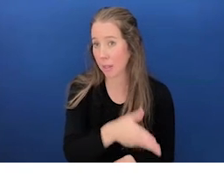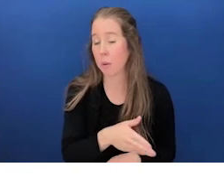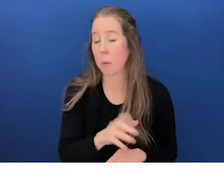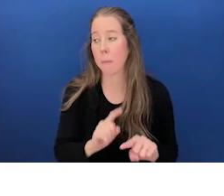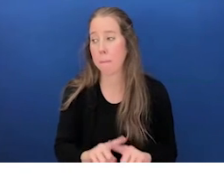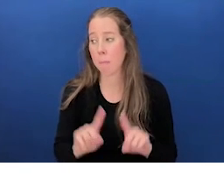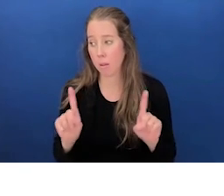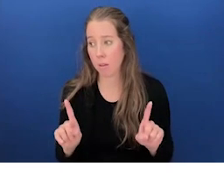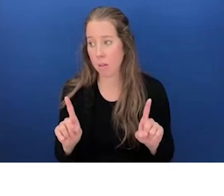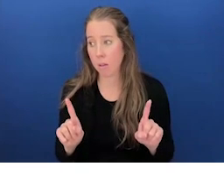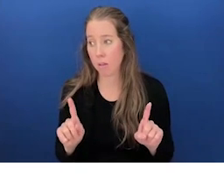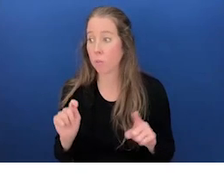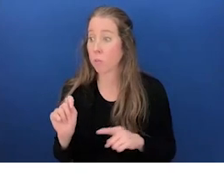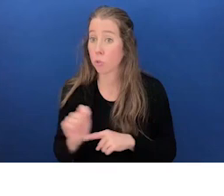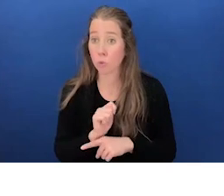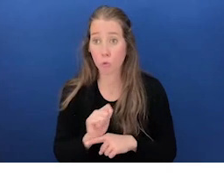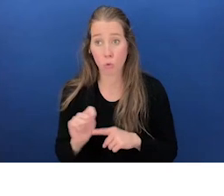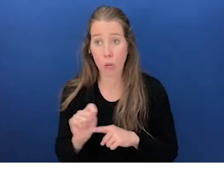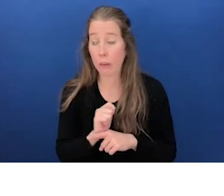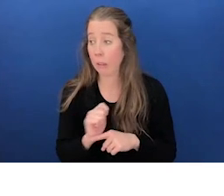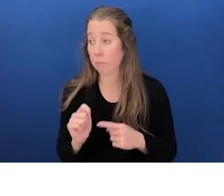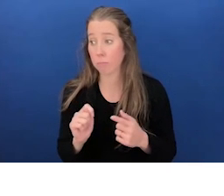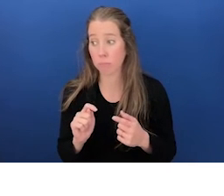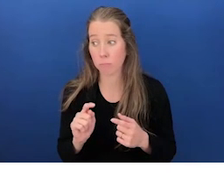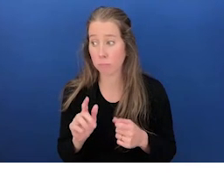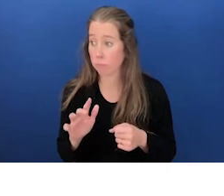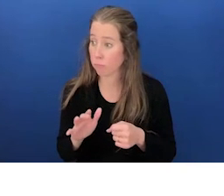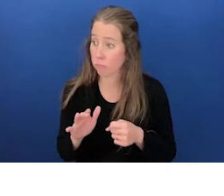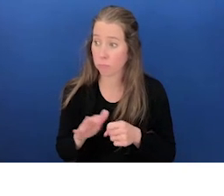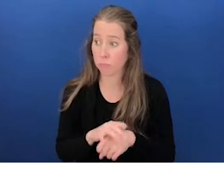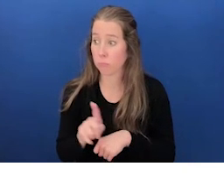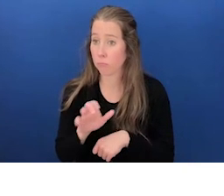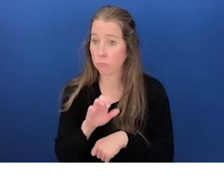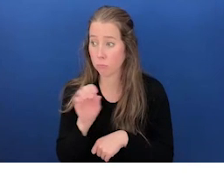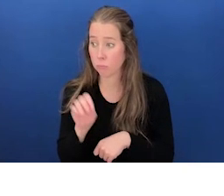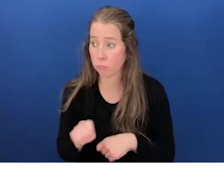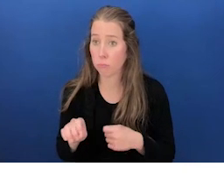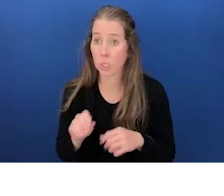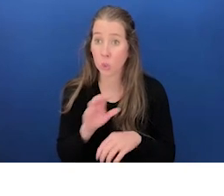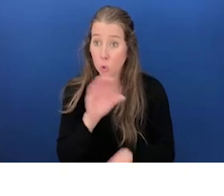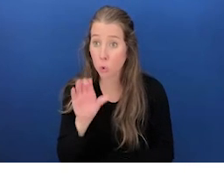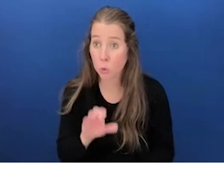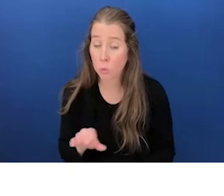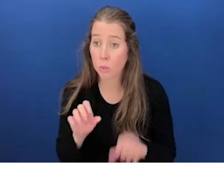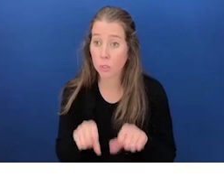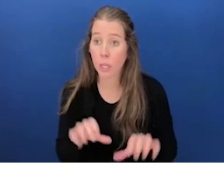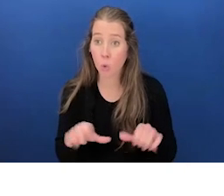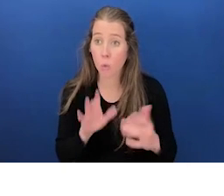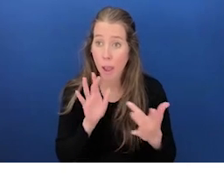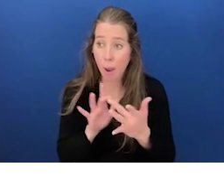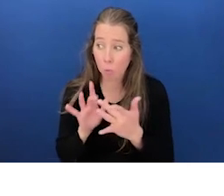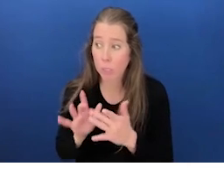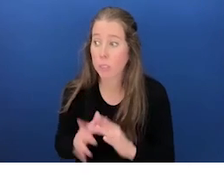but those trainings are fully 100% via Zoom. You can do some outreach